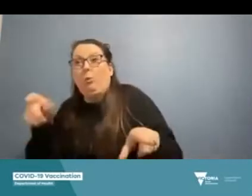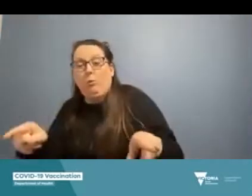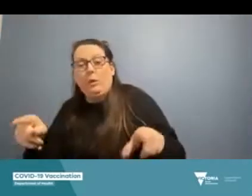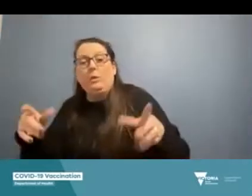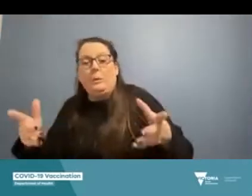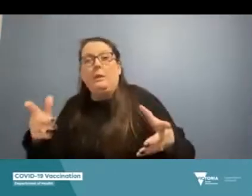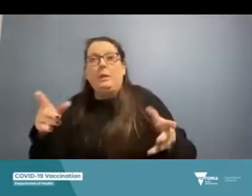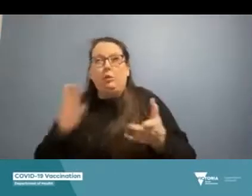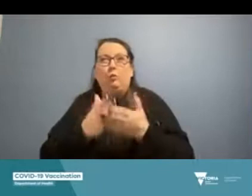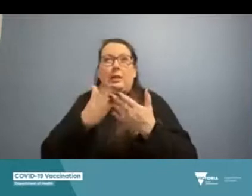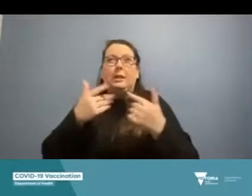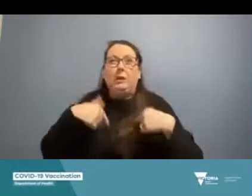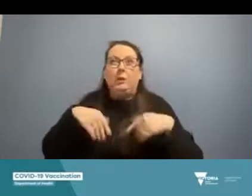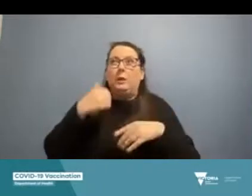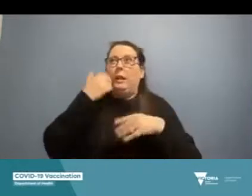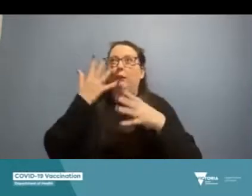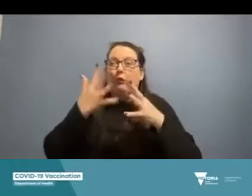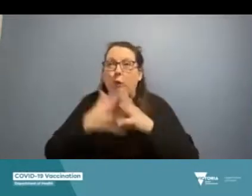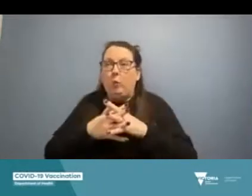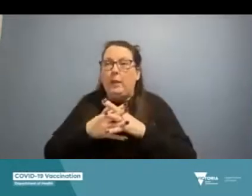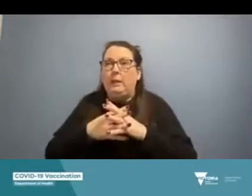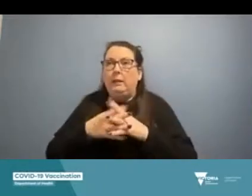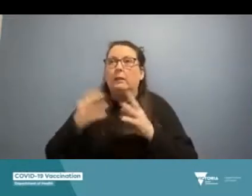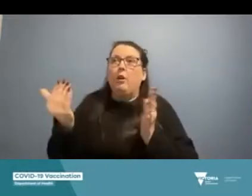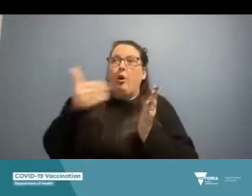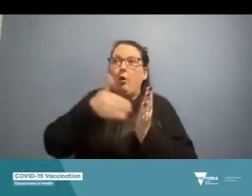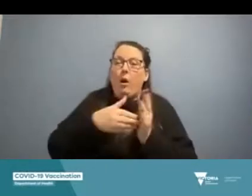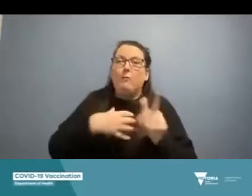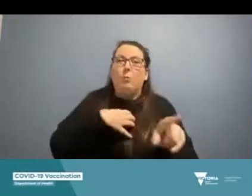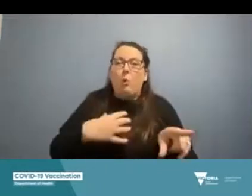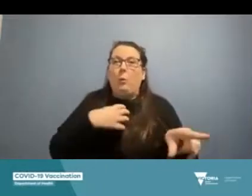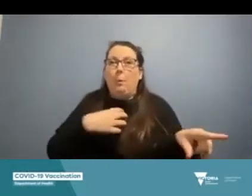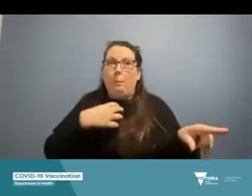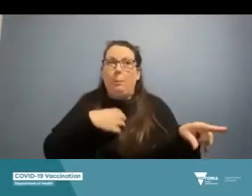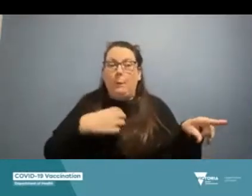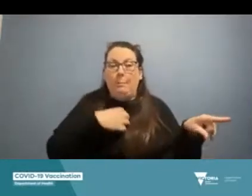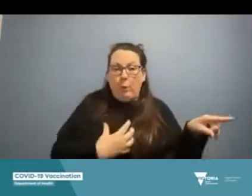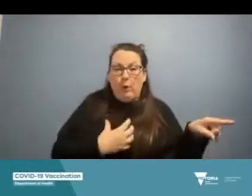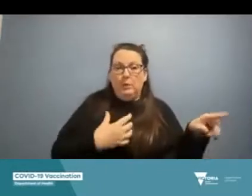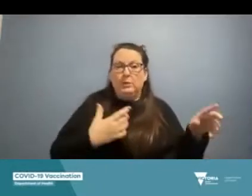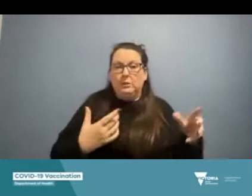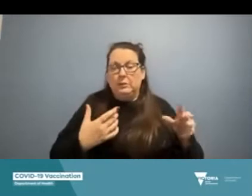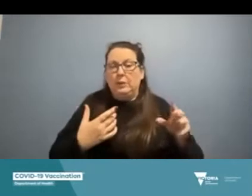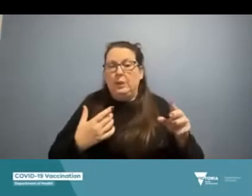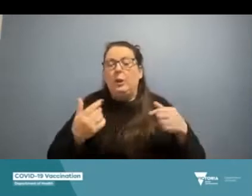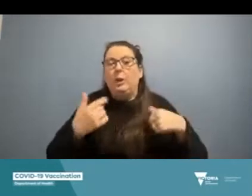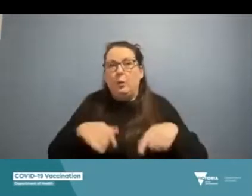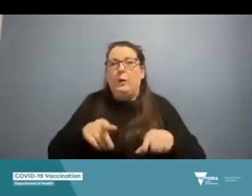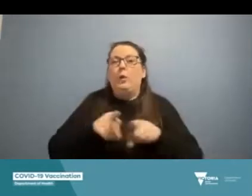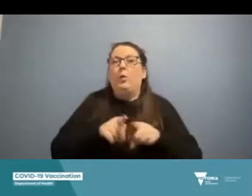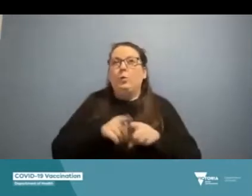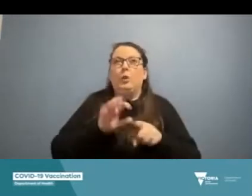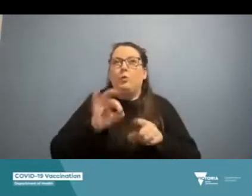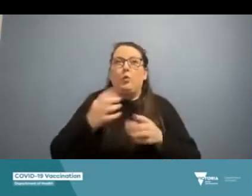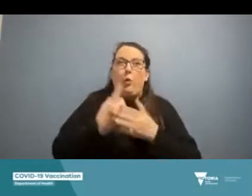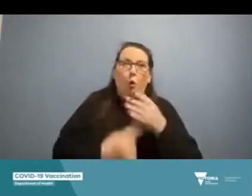week. So as the supply comes and as people book in, because we are also not only vaccinating the first dose, we are also giving people the second dose.